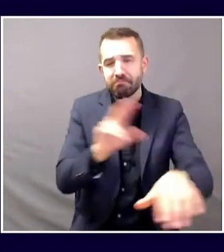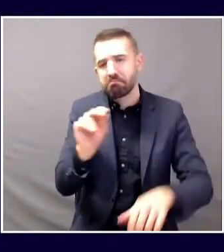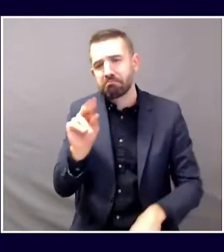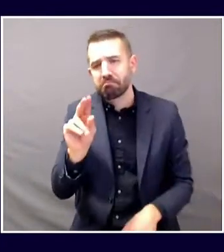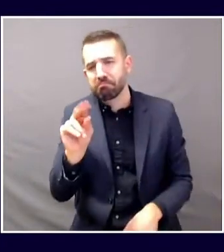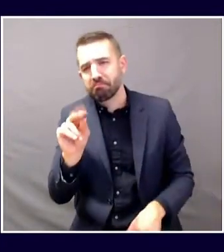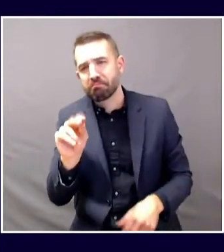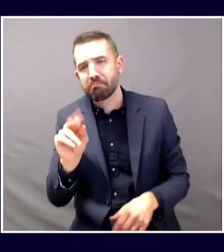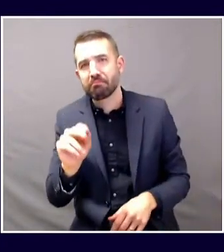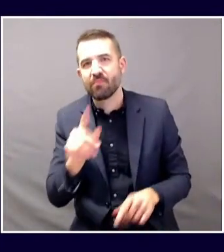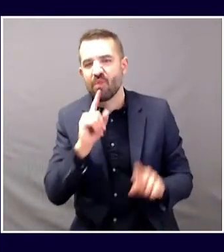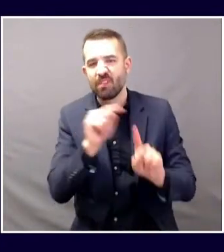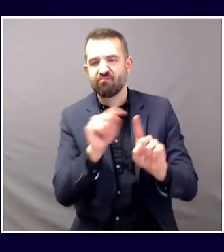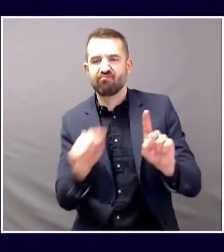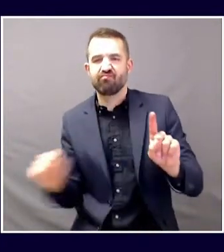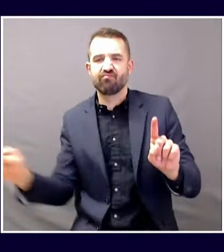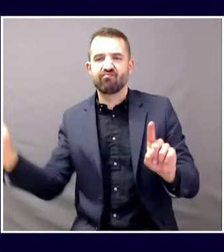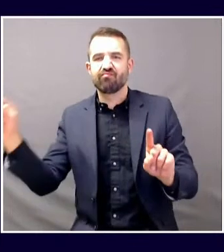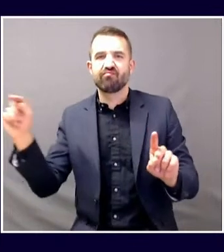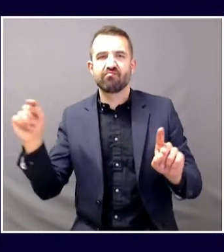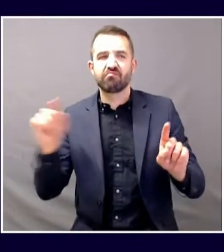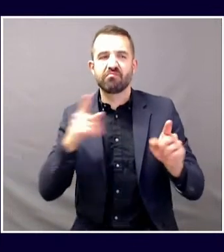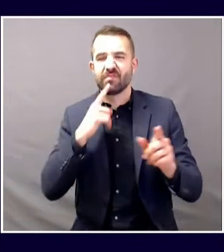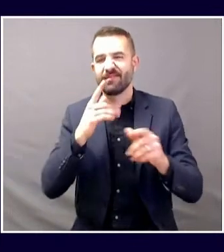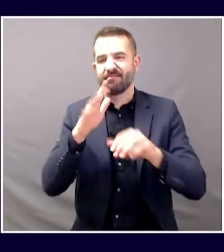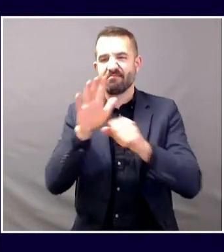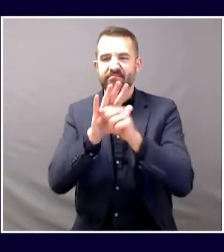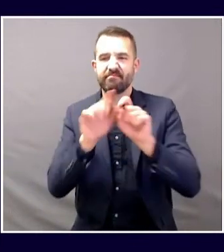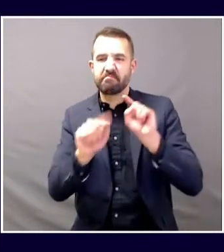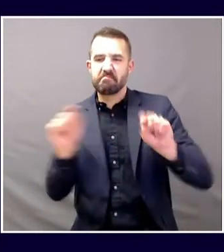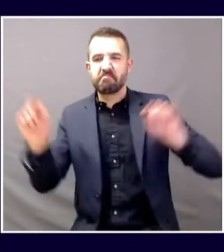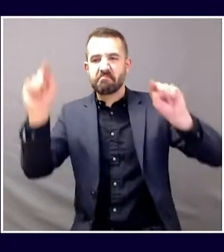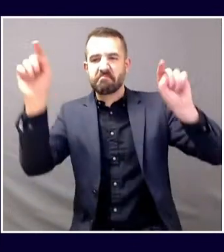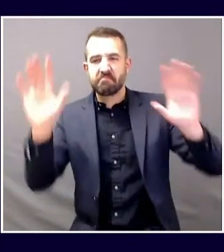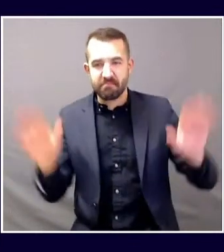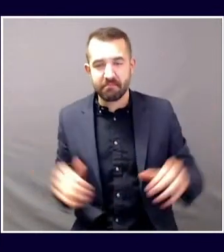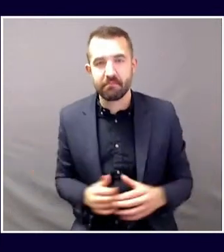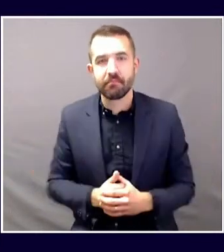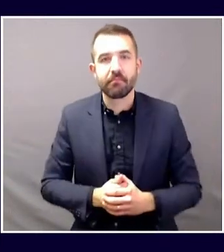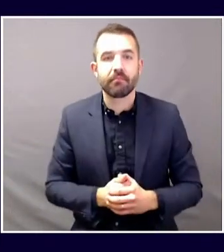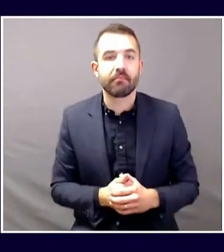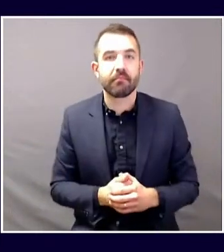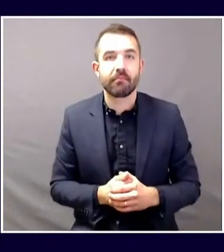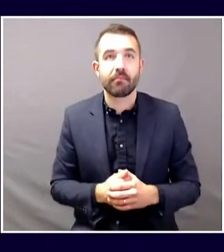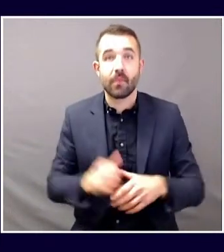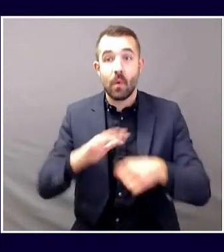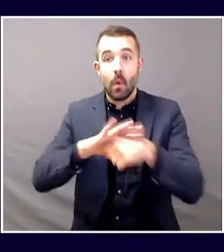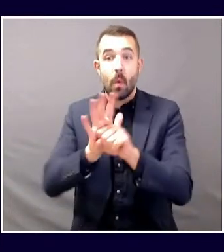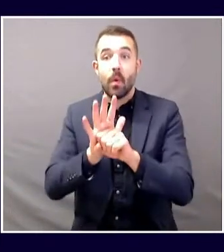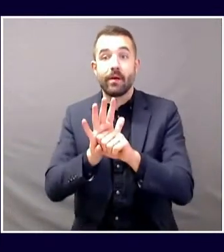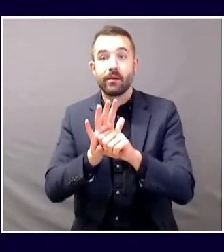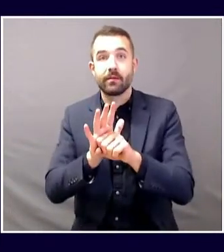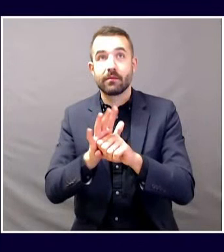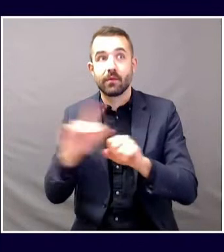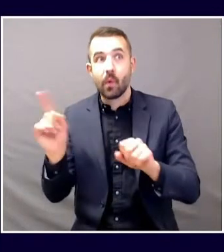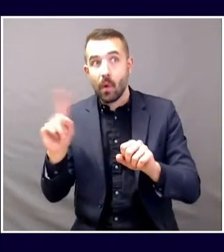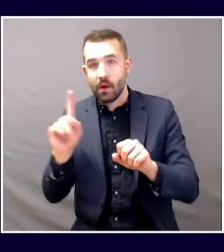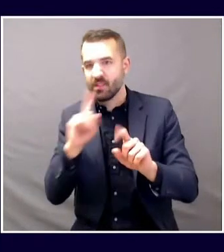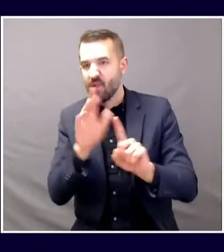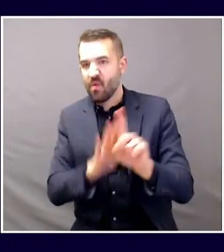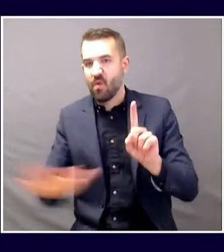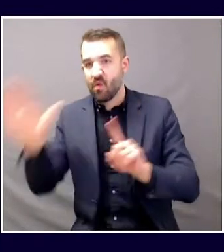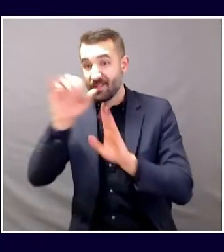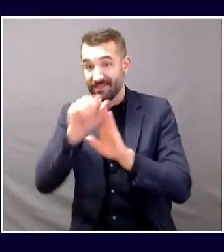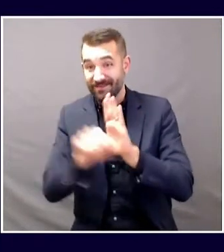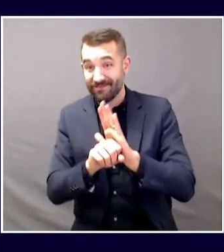largely because the dispersion of COVID-19 patients is now happening more uniformly across the state. Let me translate that a